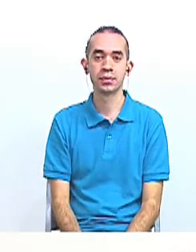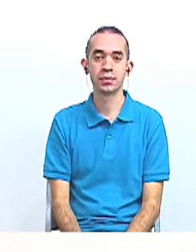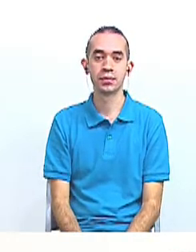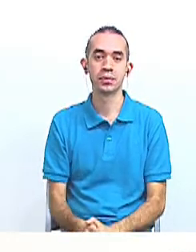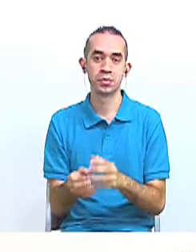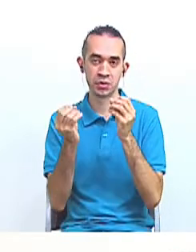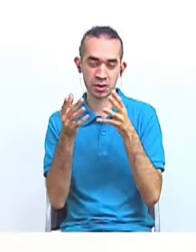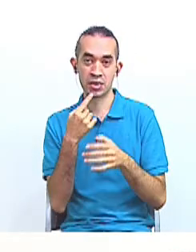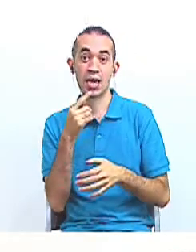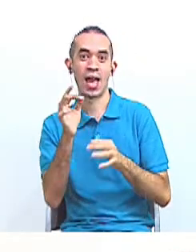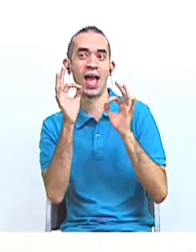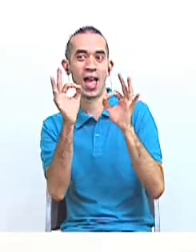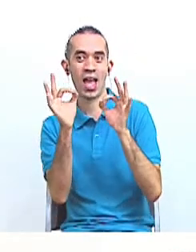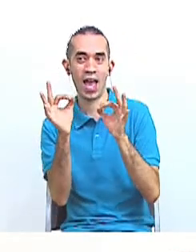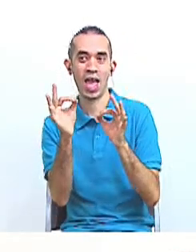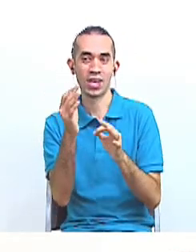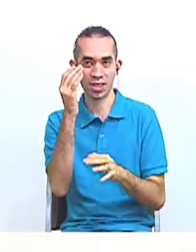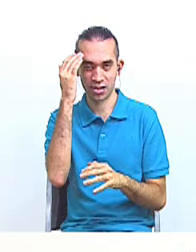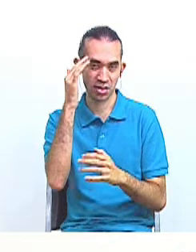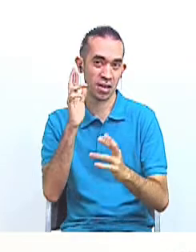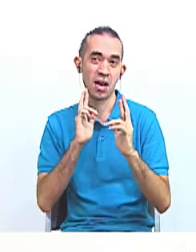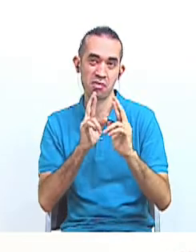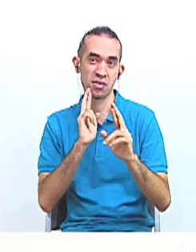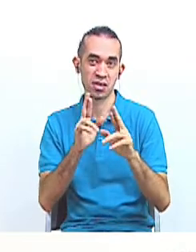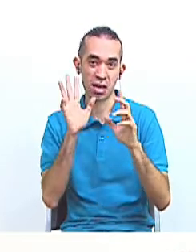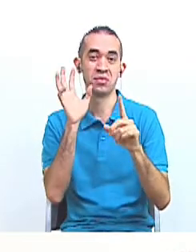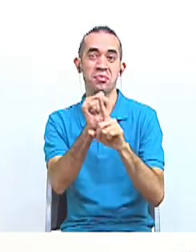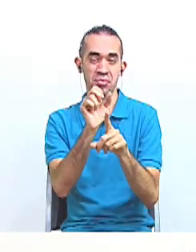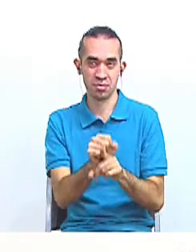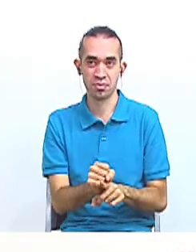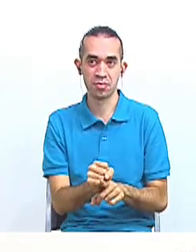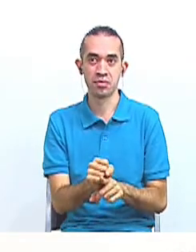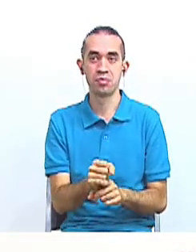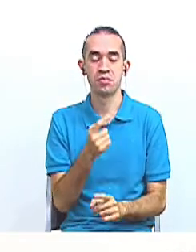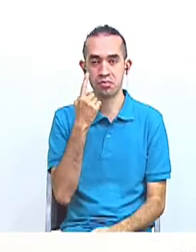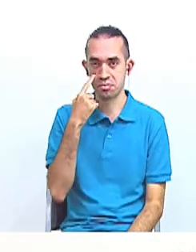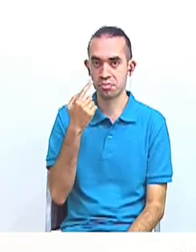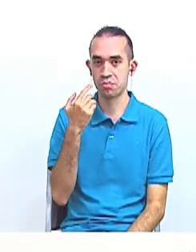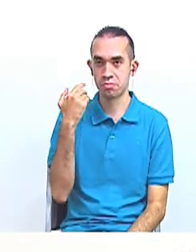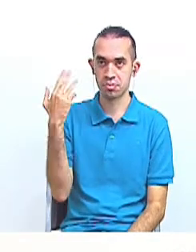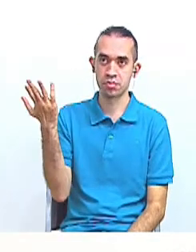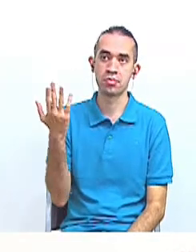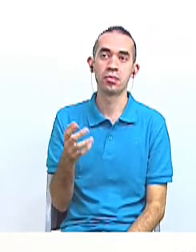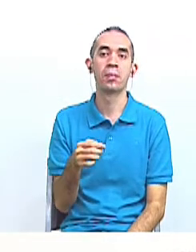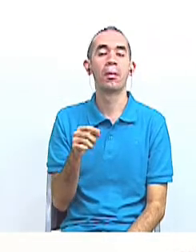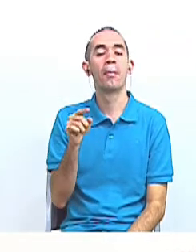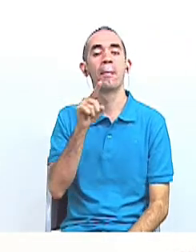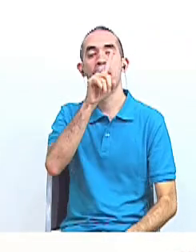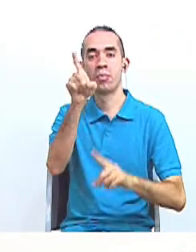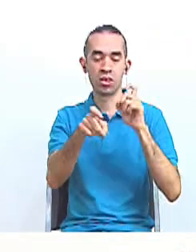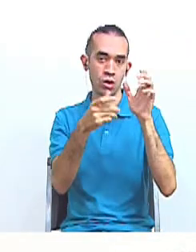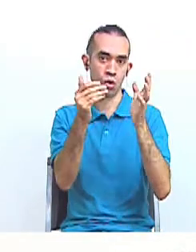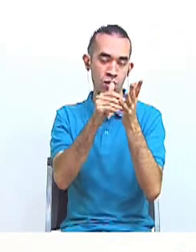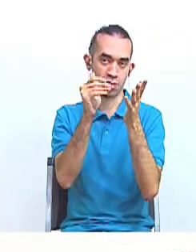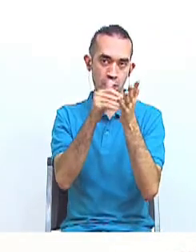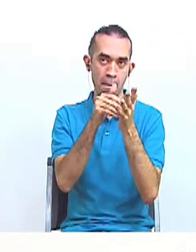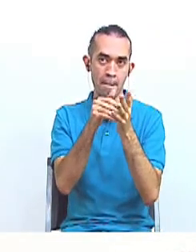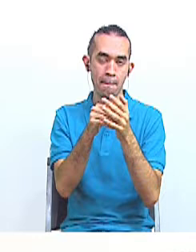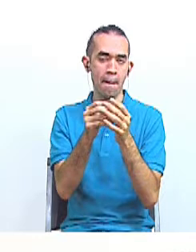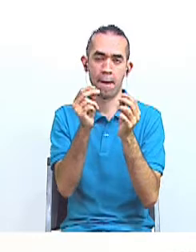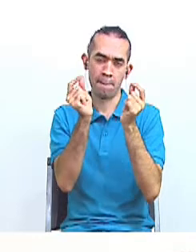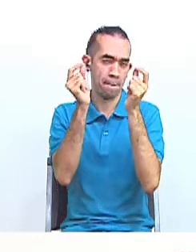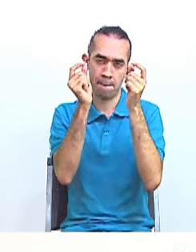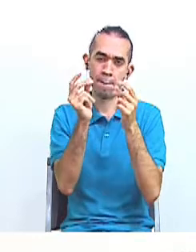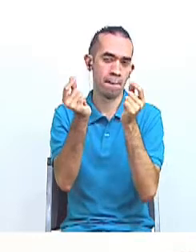Great. I know you have the answer already, right? So let's look at the questions again very